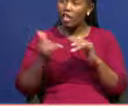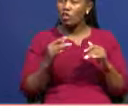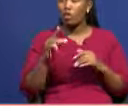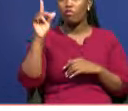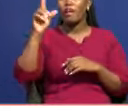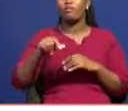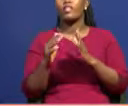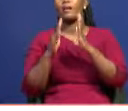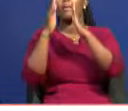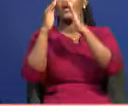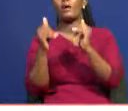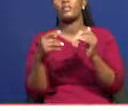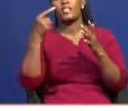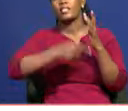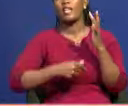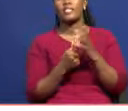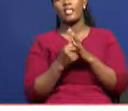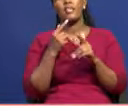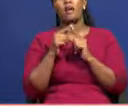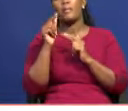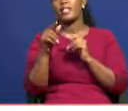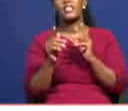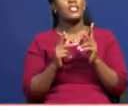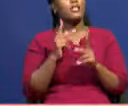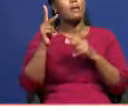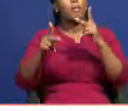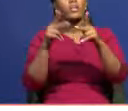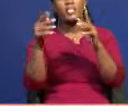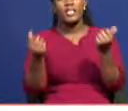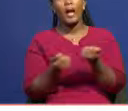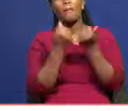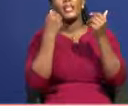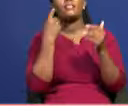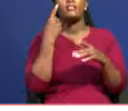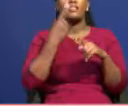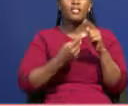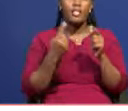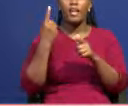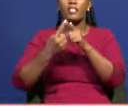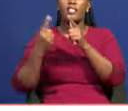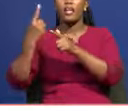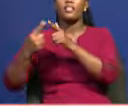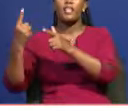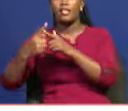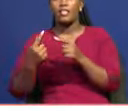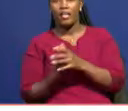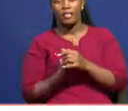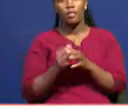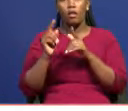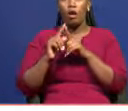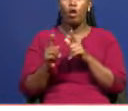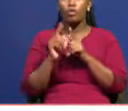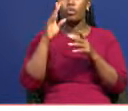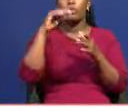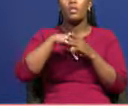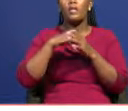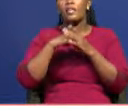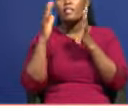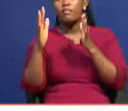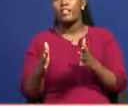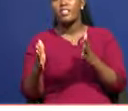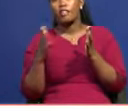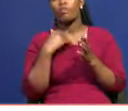But this is a process that takes place on a year-to-year basis. Now, if you go to investors, and investors will want to invest in the country